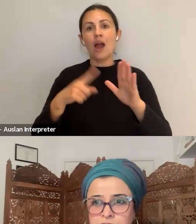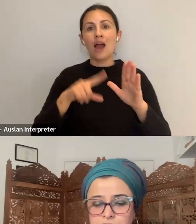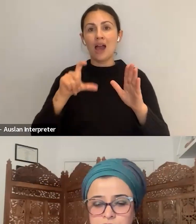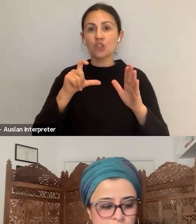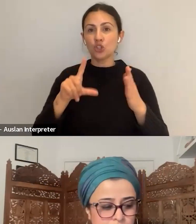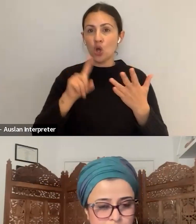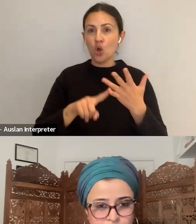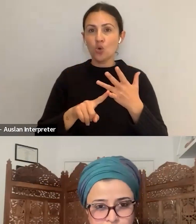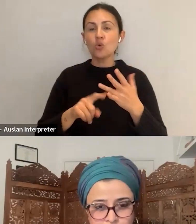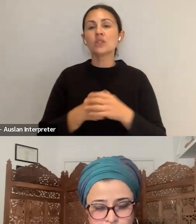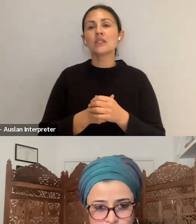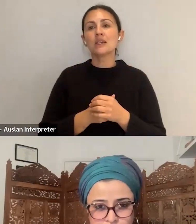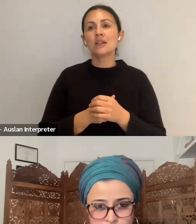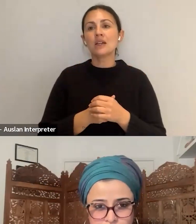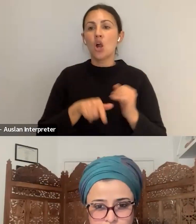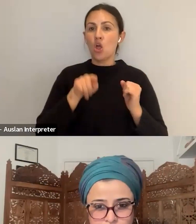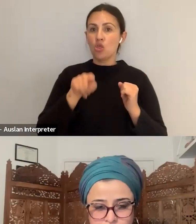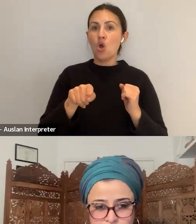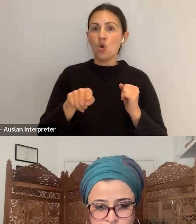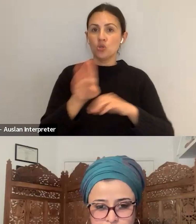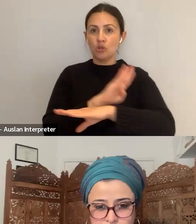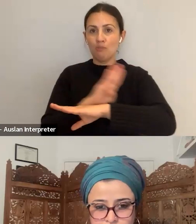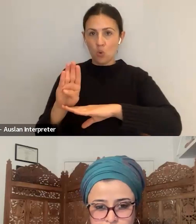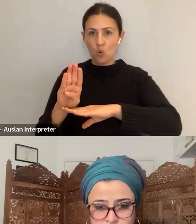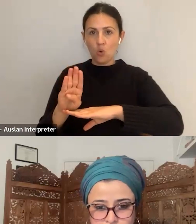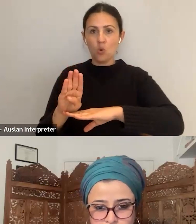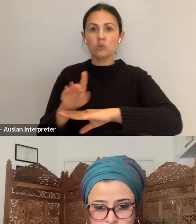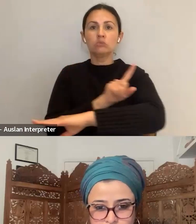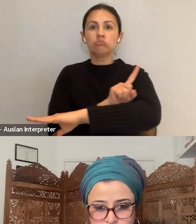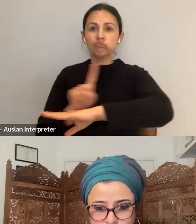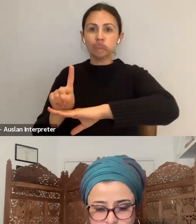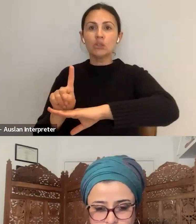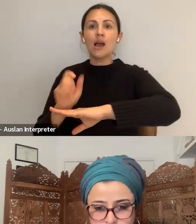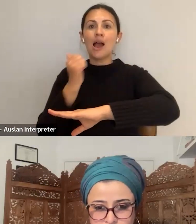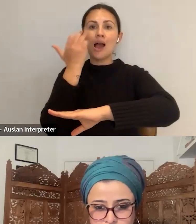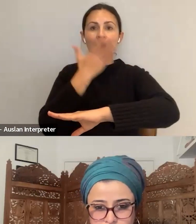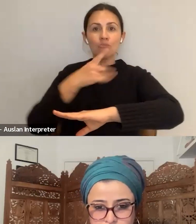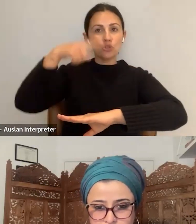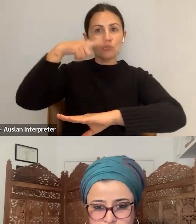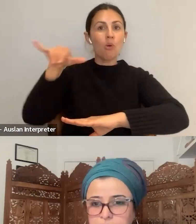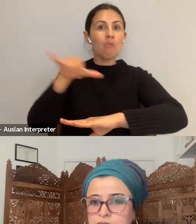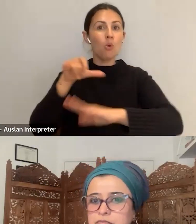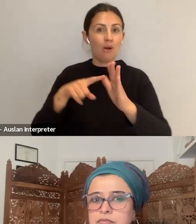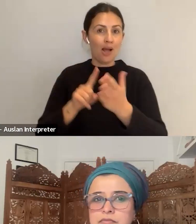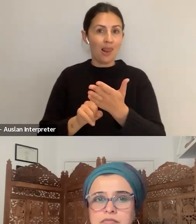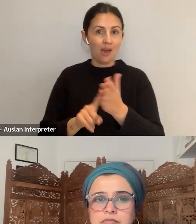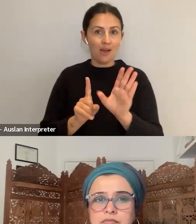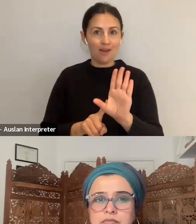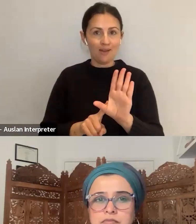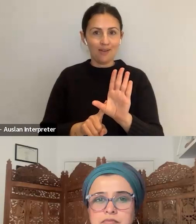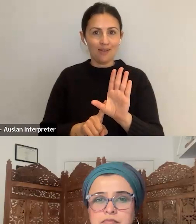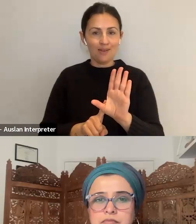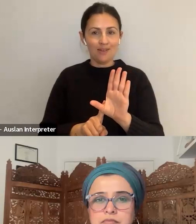quite often those boards are made up of Aboriginal people and non-Aboriginal allies. And when I think about